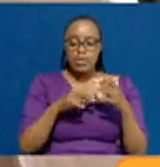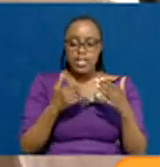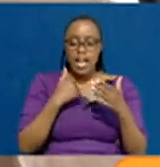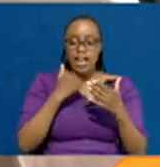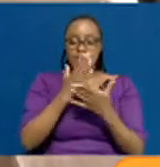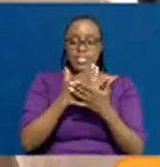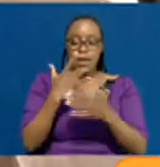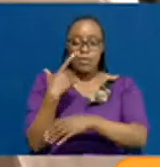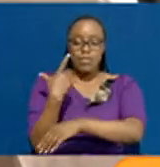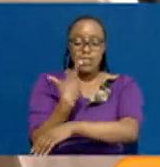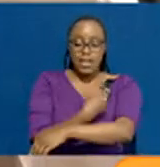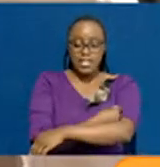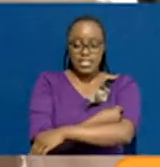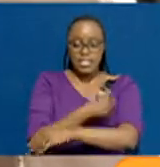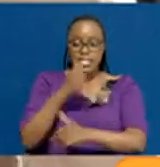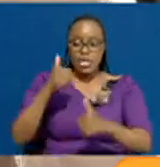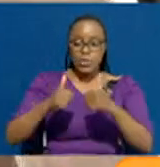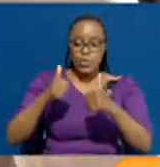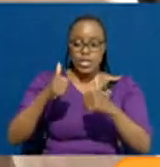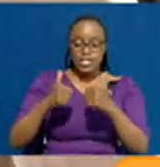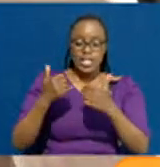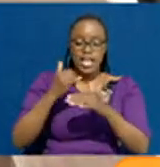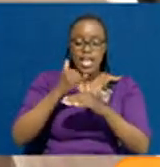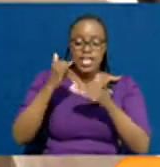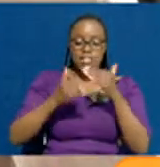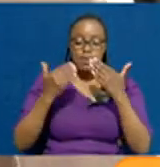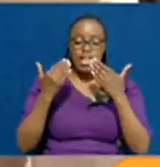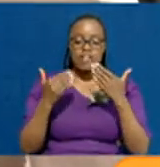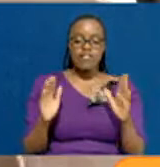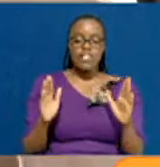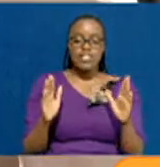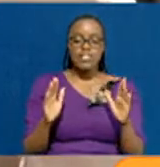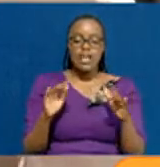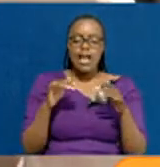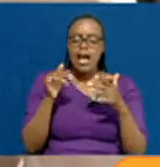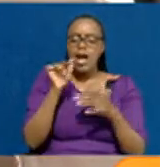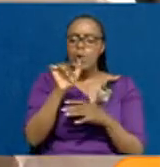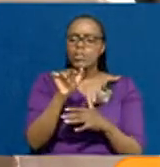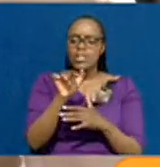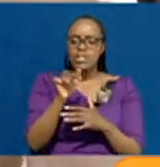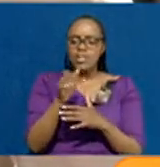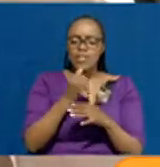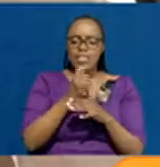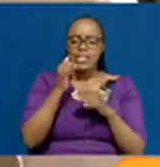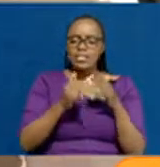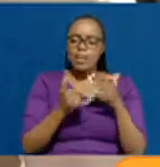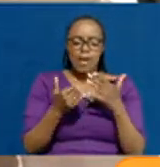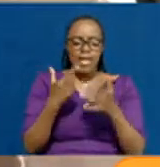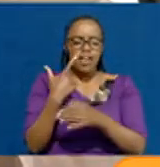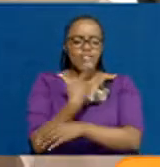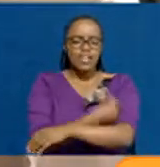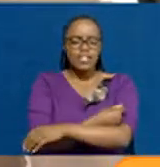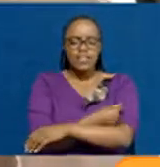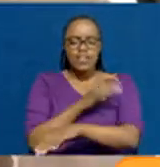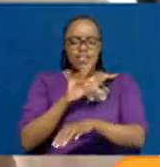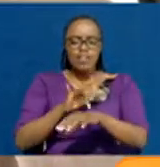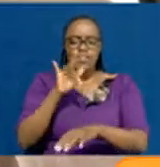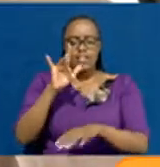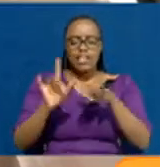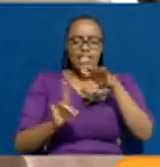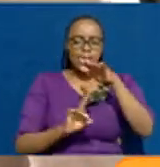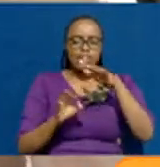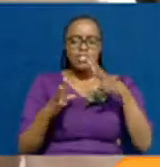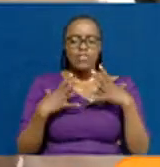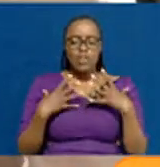some vaccines that expired. How did these expired vaccines affected the Ministry of